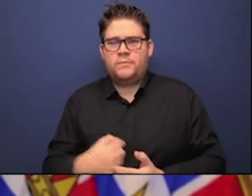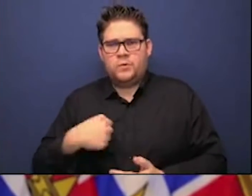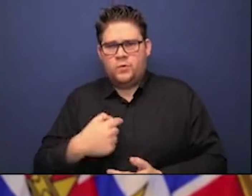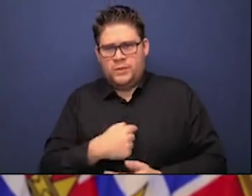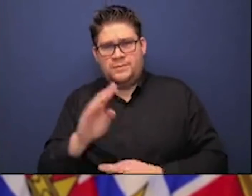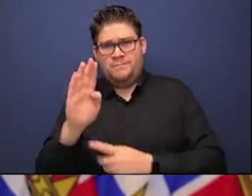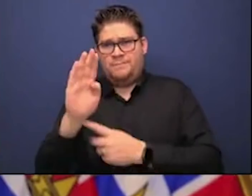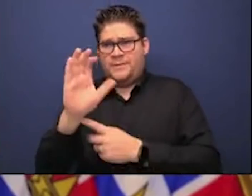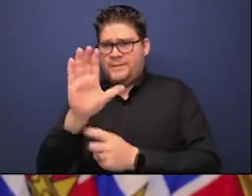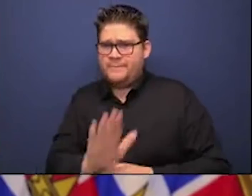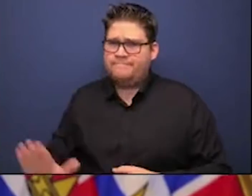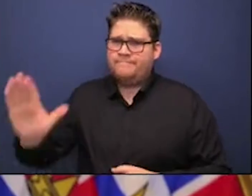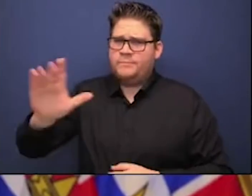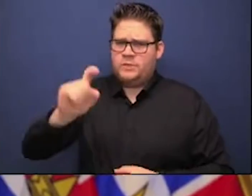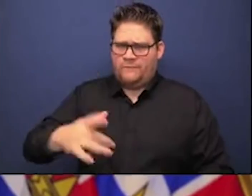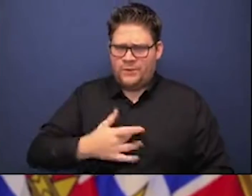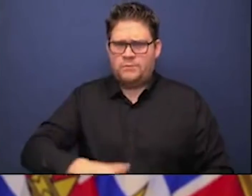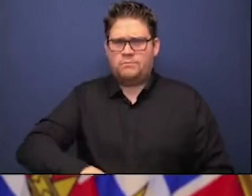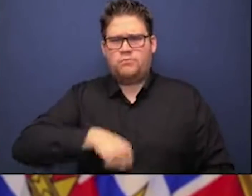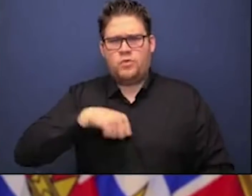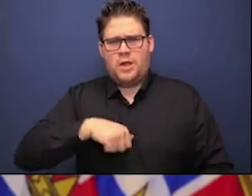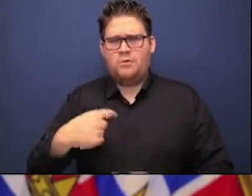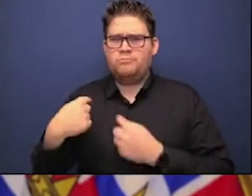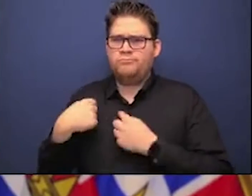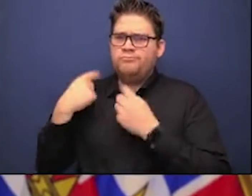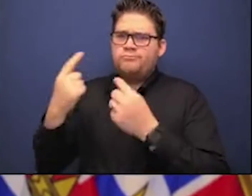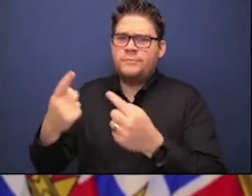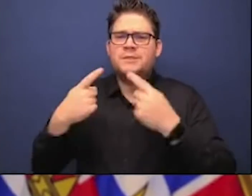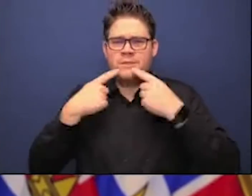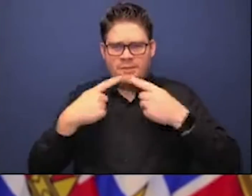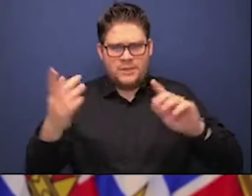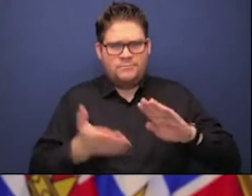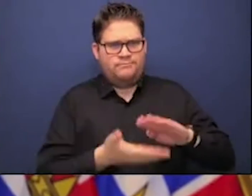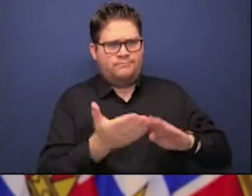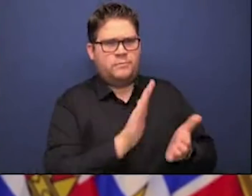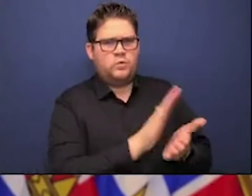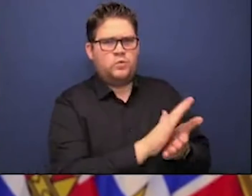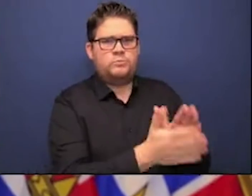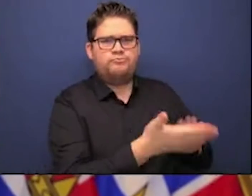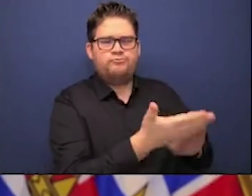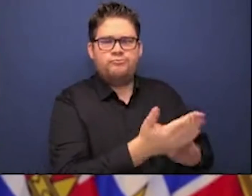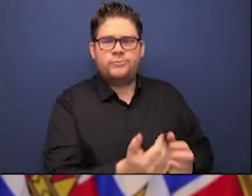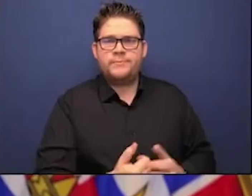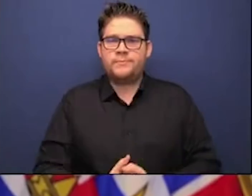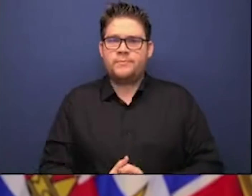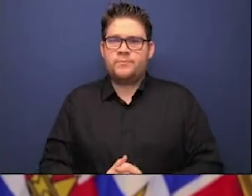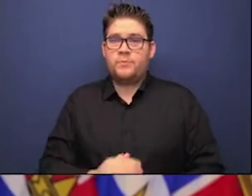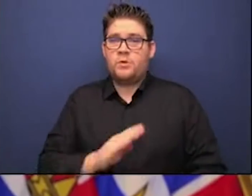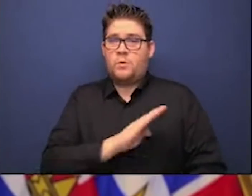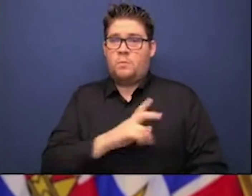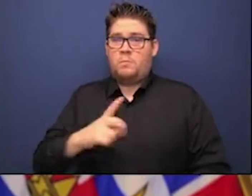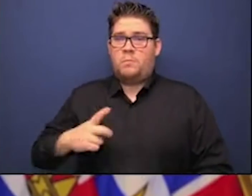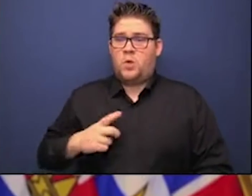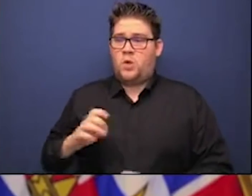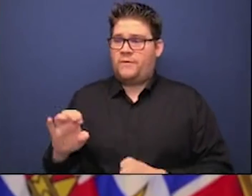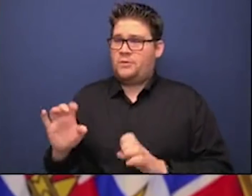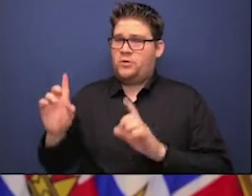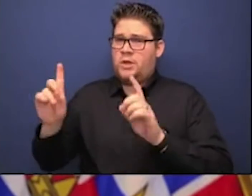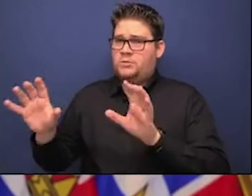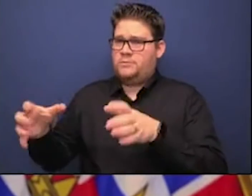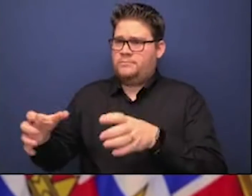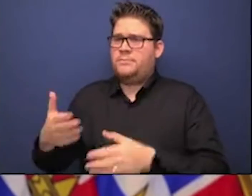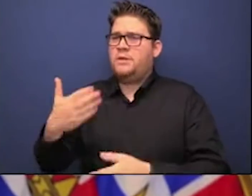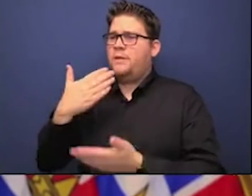a priority for us all throughout the course of this pandemic. Boards of education thank every British Columbian for the efforts that